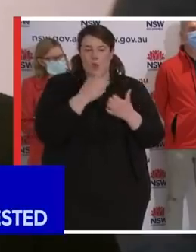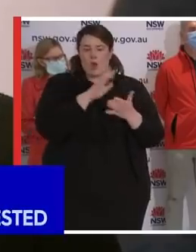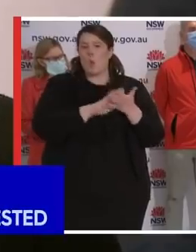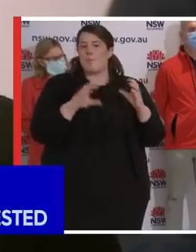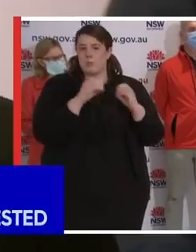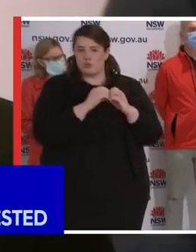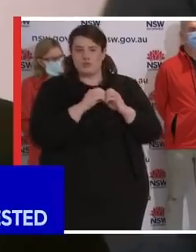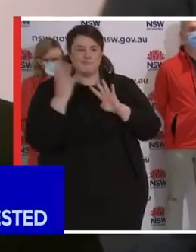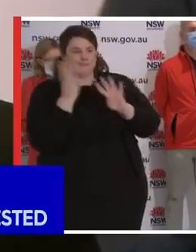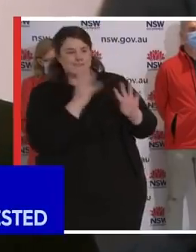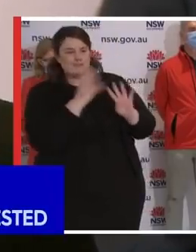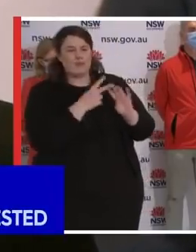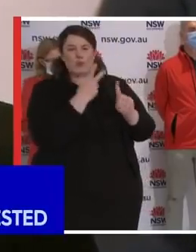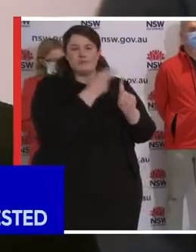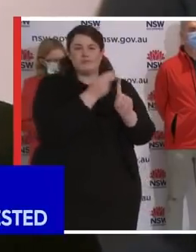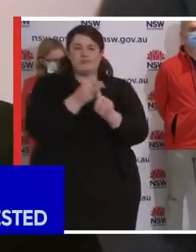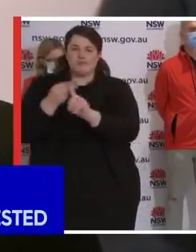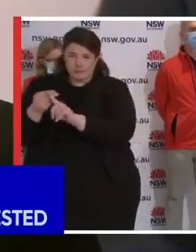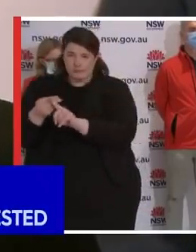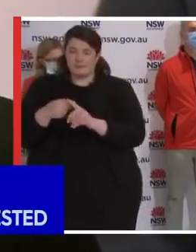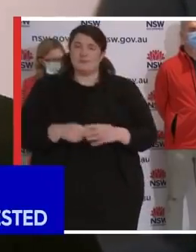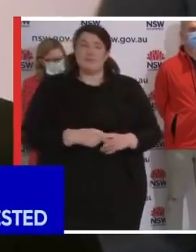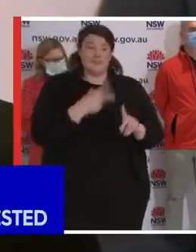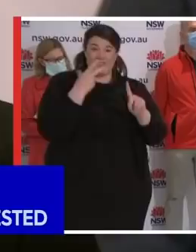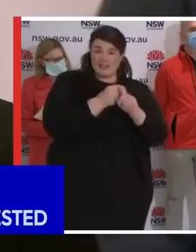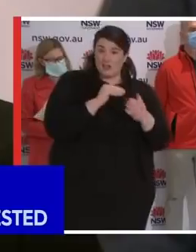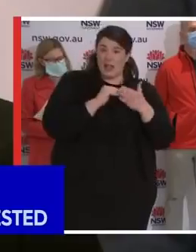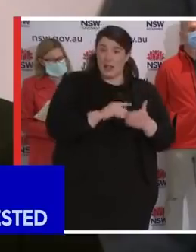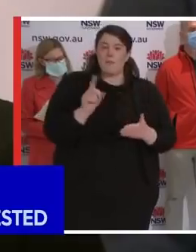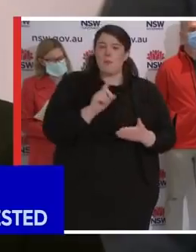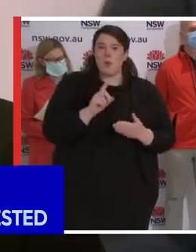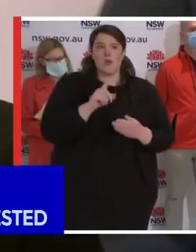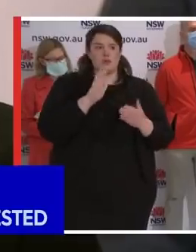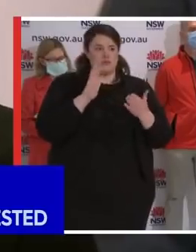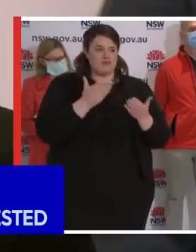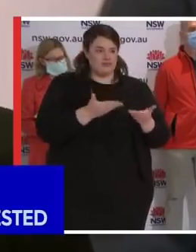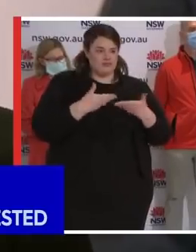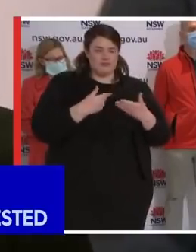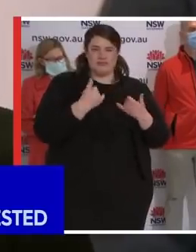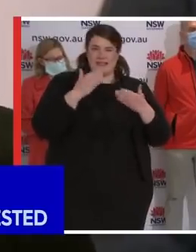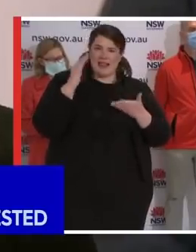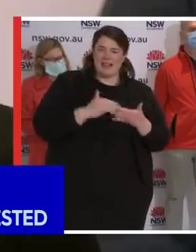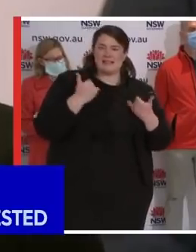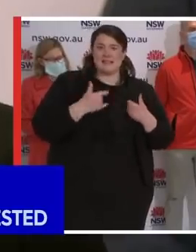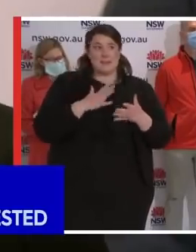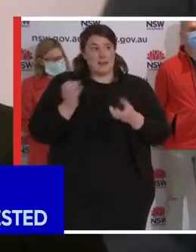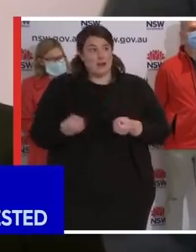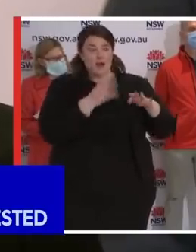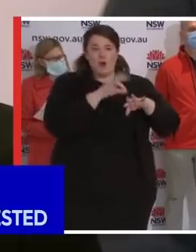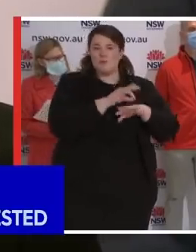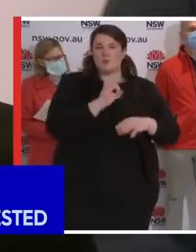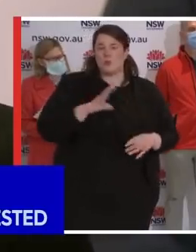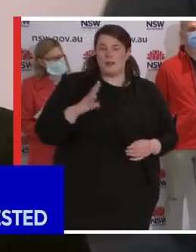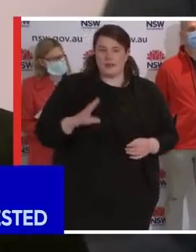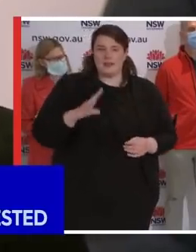obviously preventing people from going into hospital, but from reducing the spread. And we're especially pleased that we're giving HSC students the opportunity